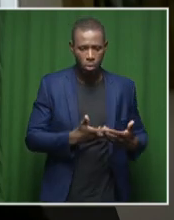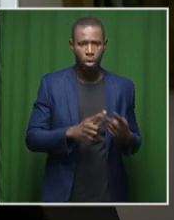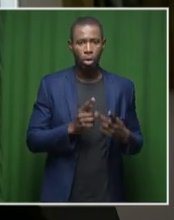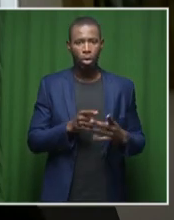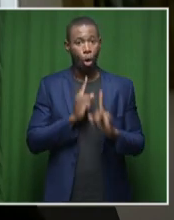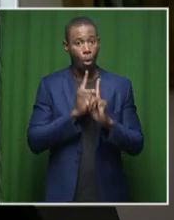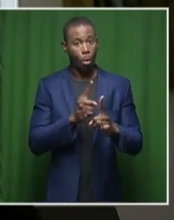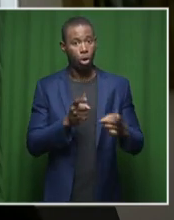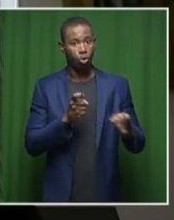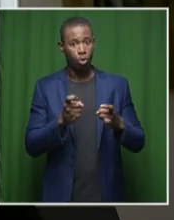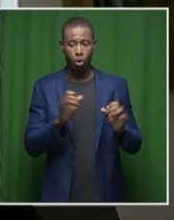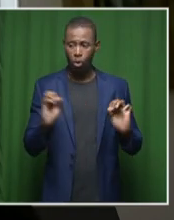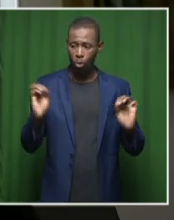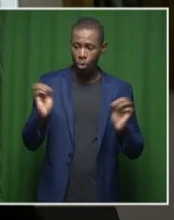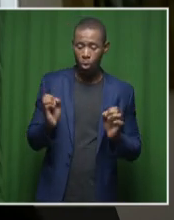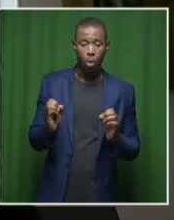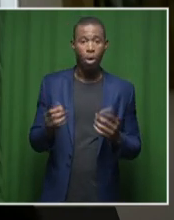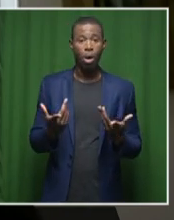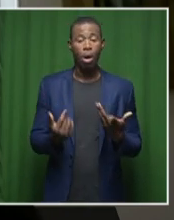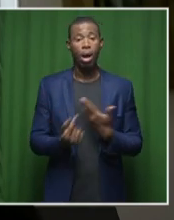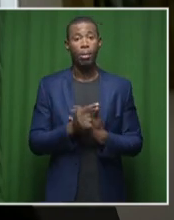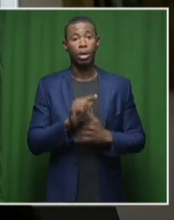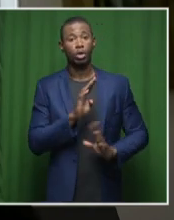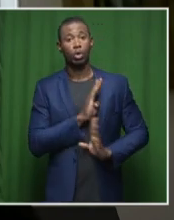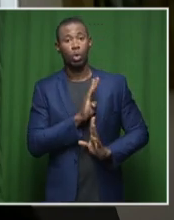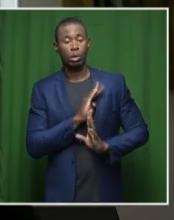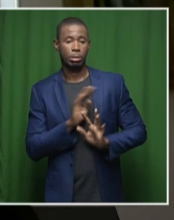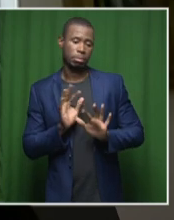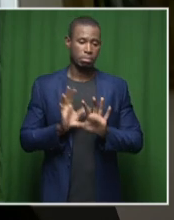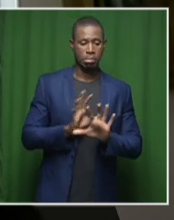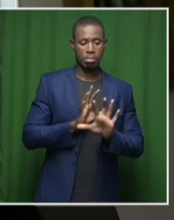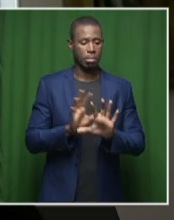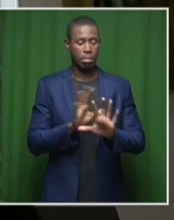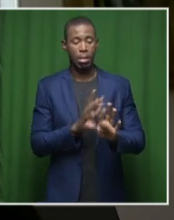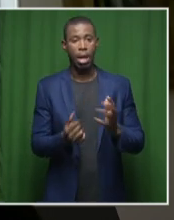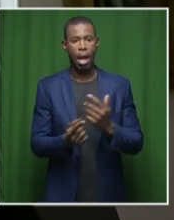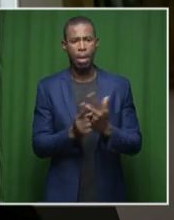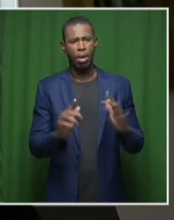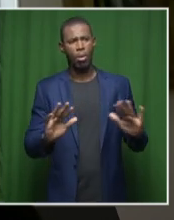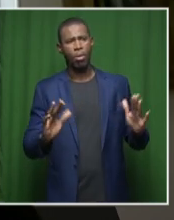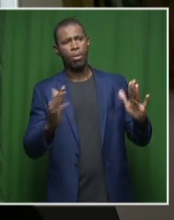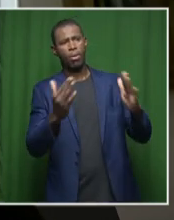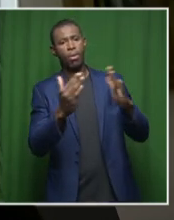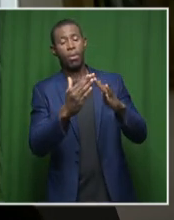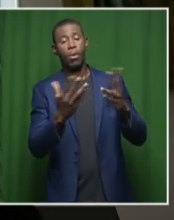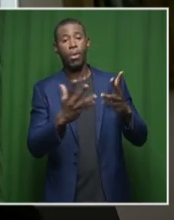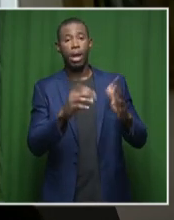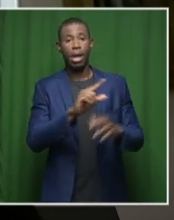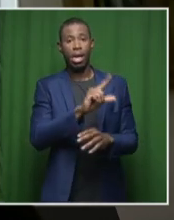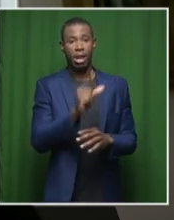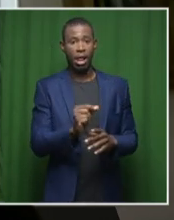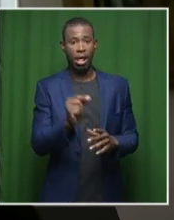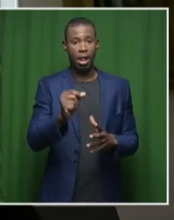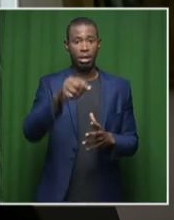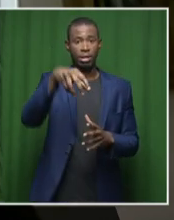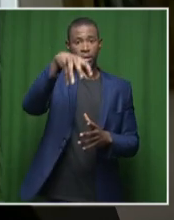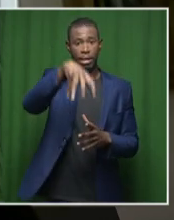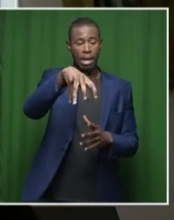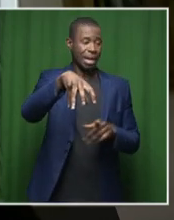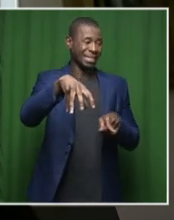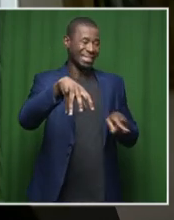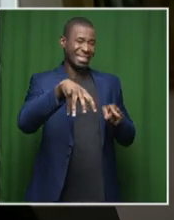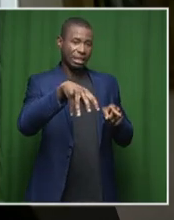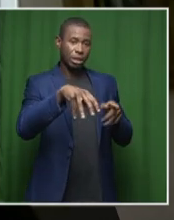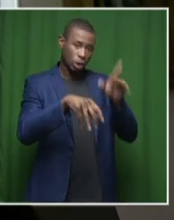and how, you know, a company of soldiers find themselves in this hilltop town in Italy and they face the might of a German attack